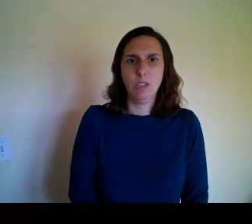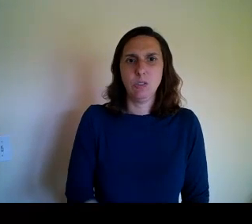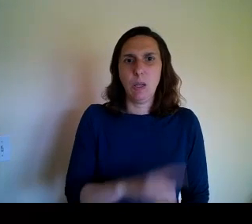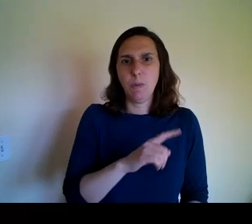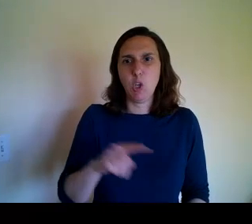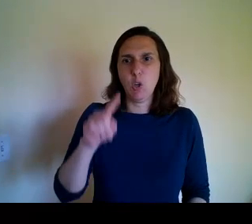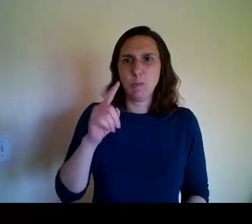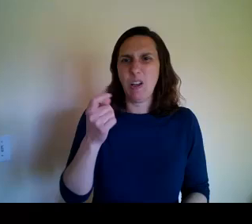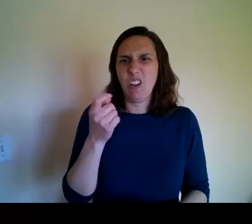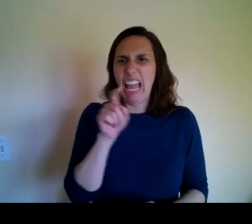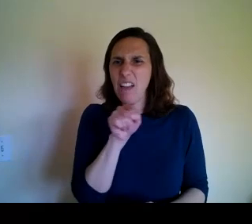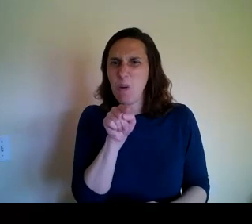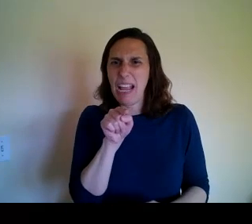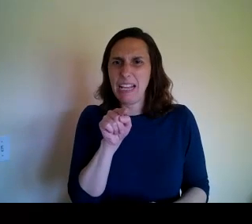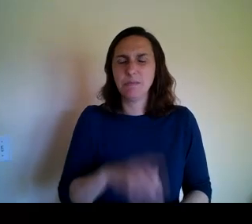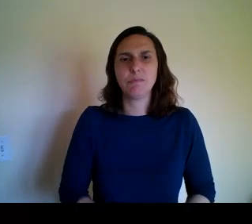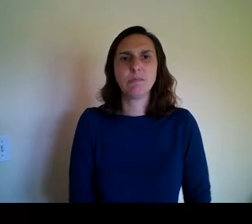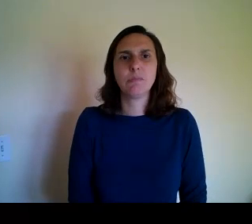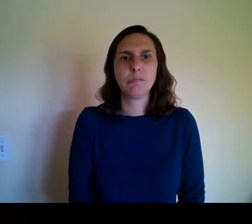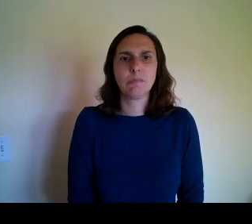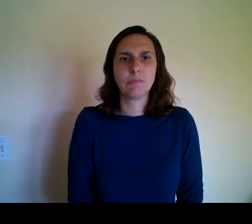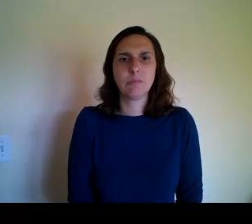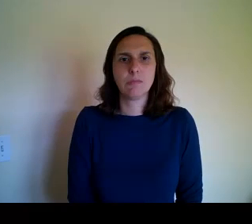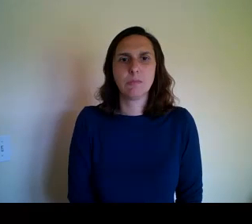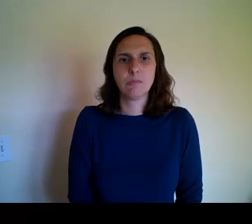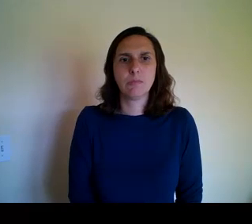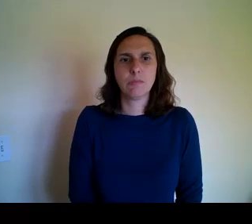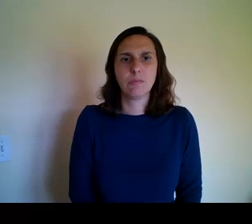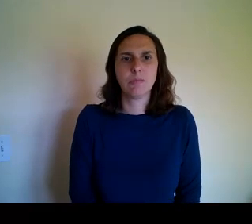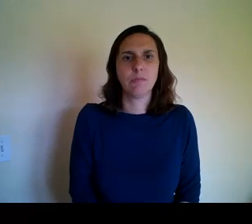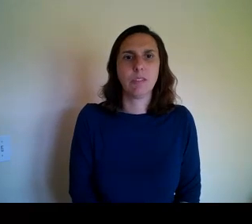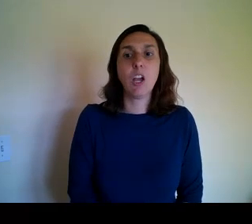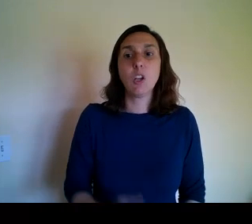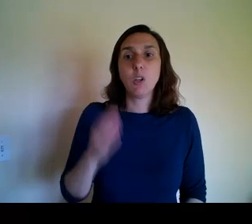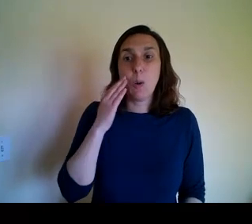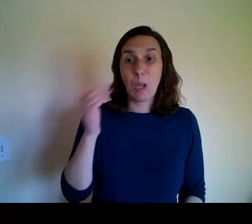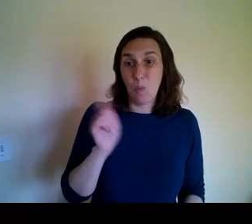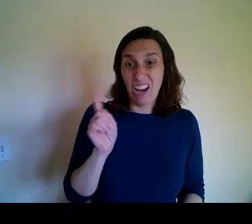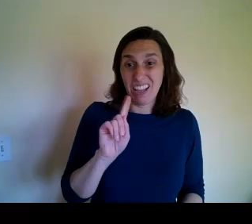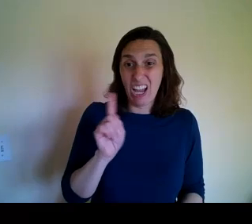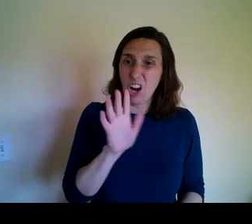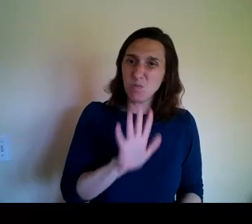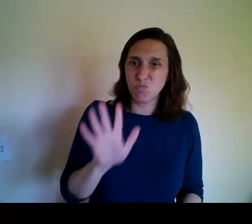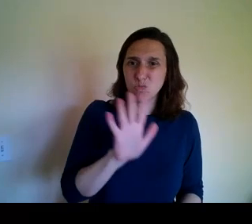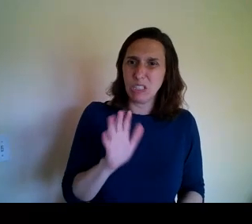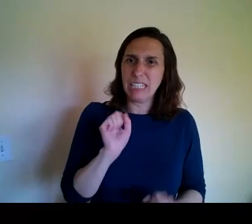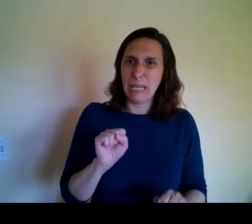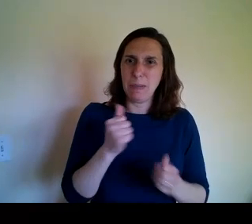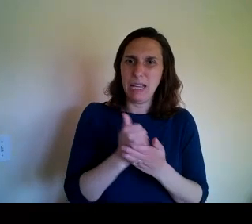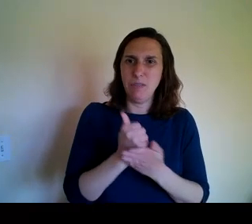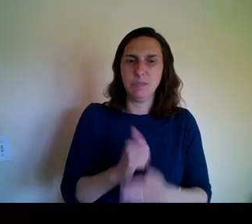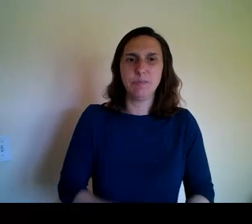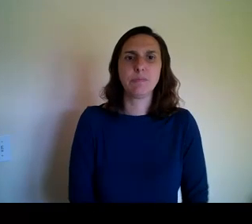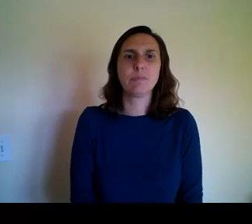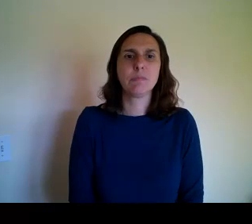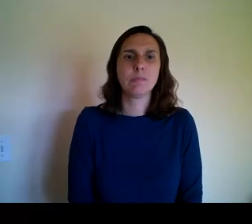0.693, yeah, 0.693. Sorry, knowing kind of where about these things are can be helpful. All right, let's look